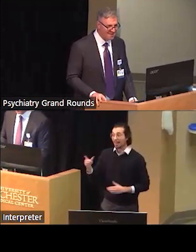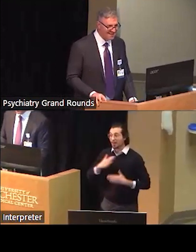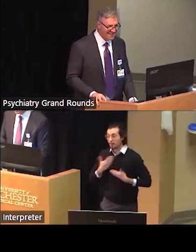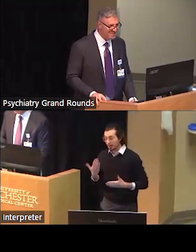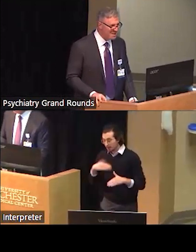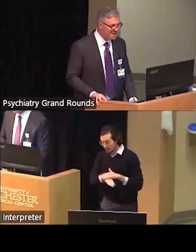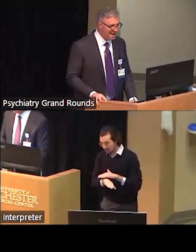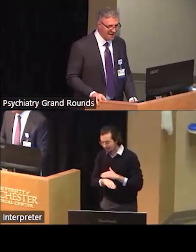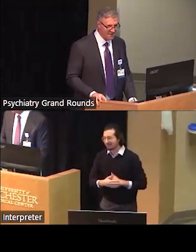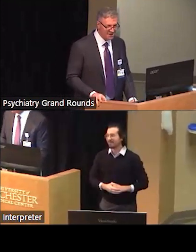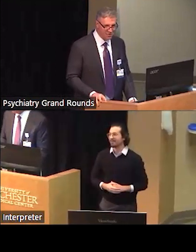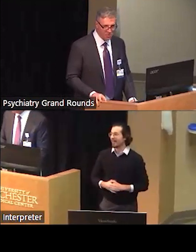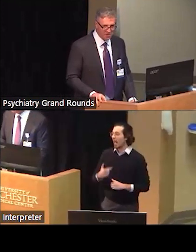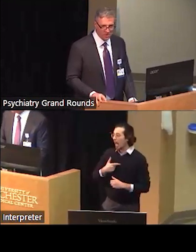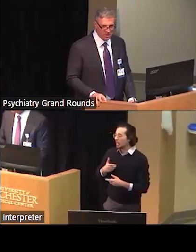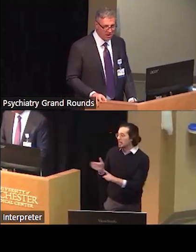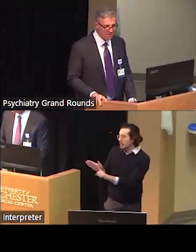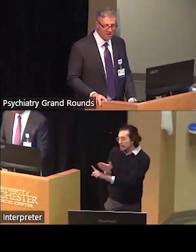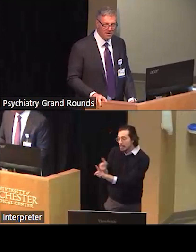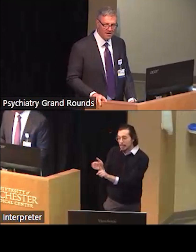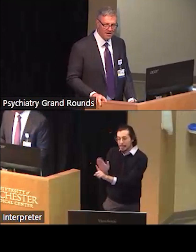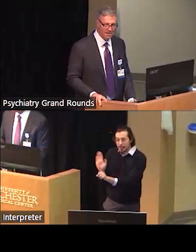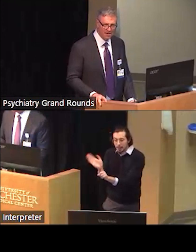in. I cajoled him with